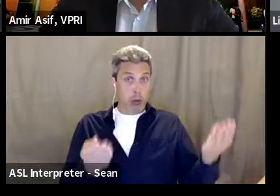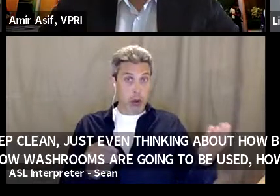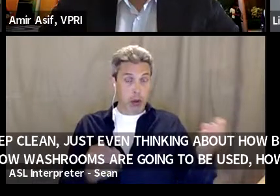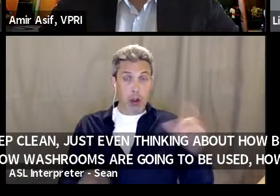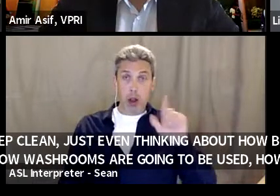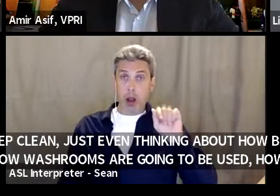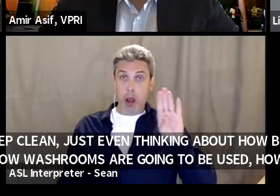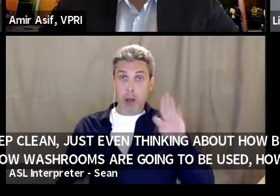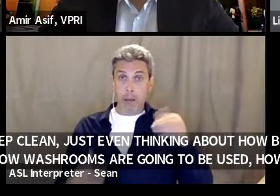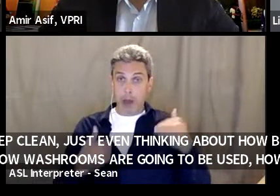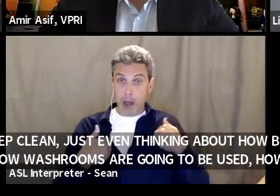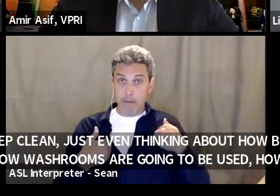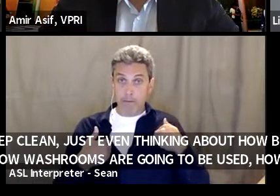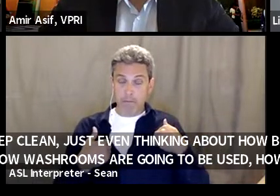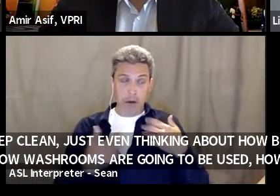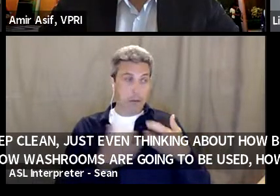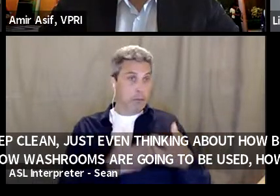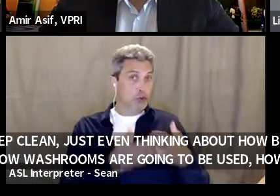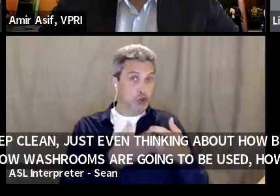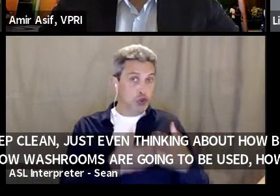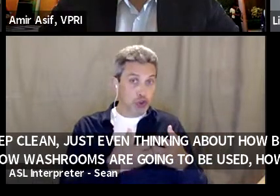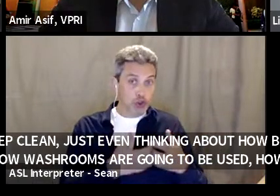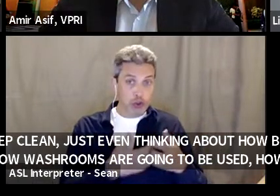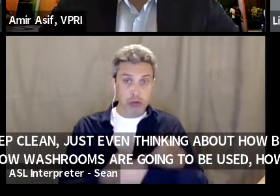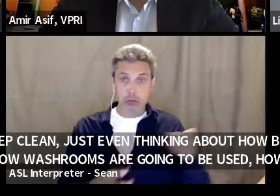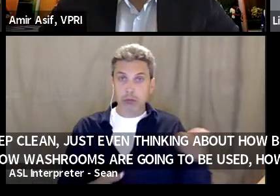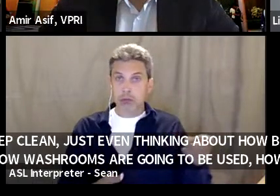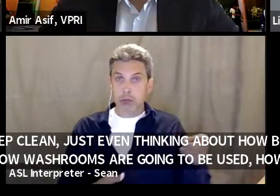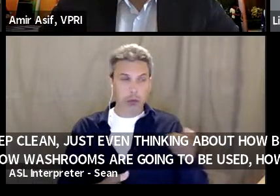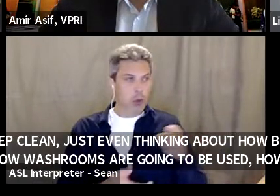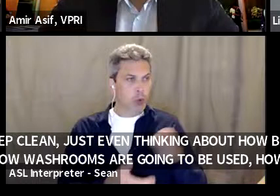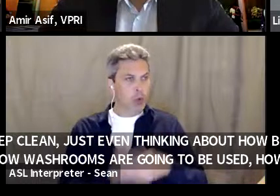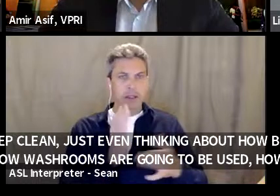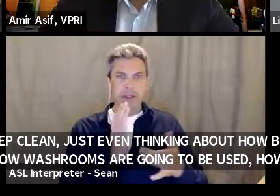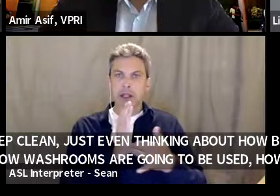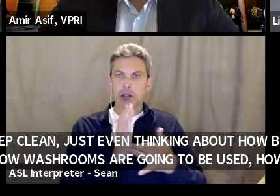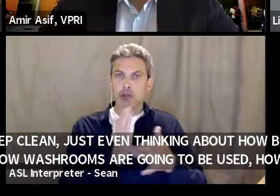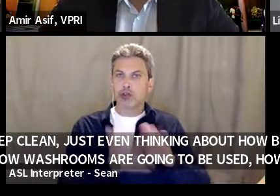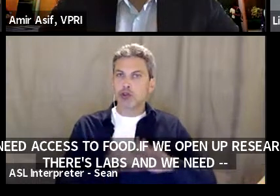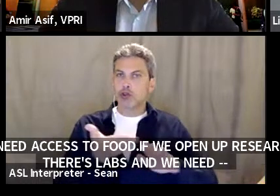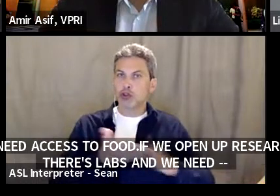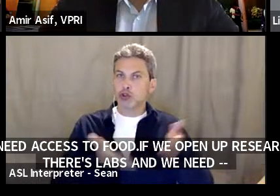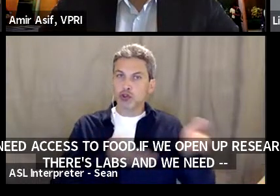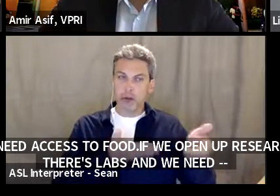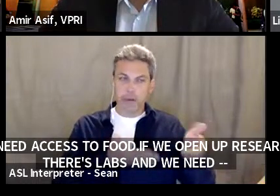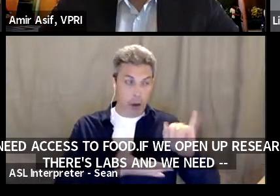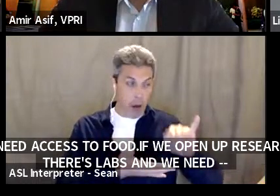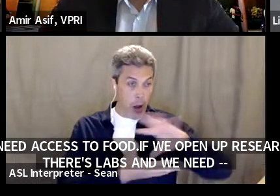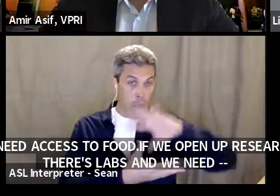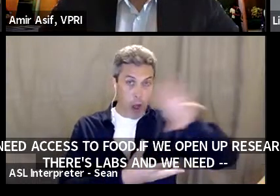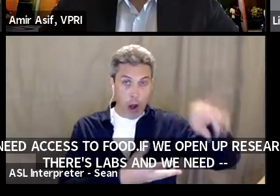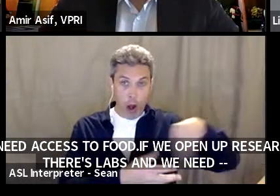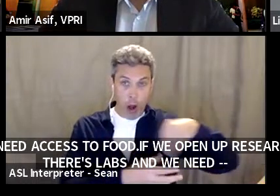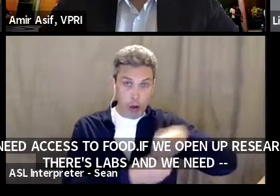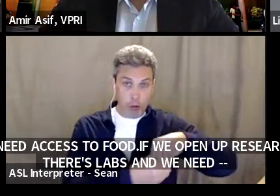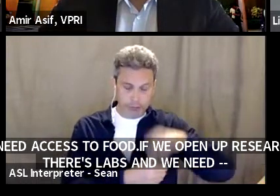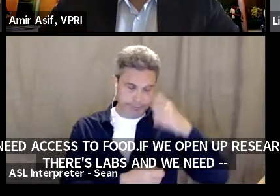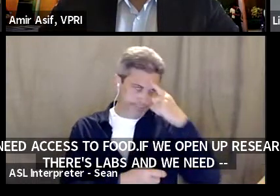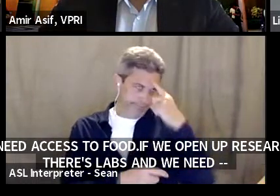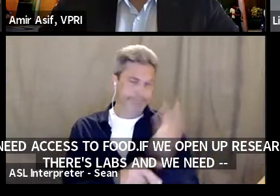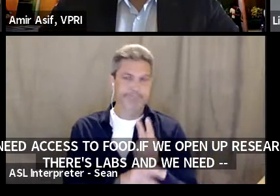there's machinery or other facilities that need service, there's all of these details that we have to work